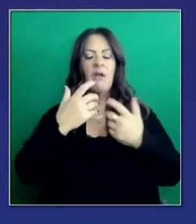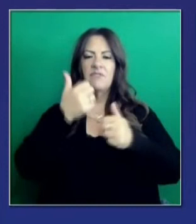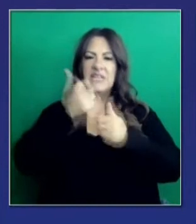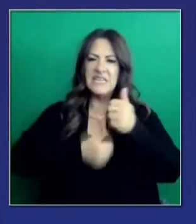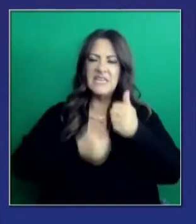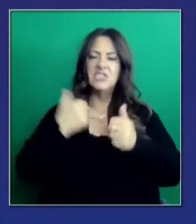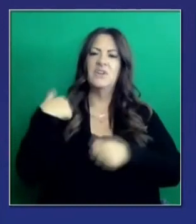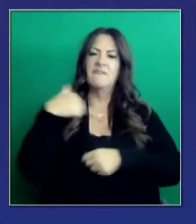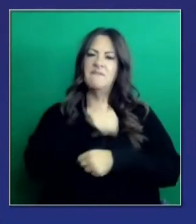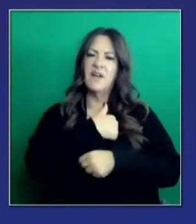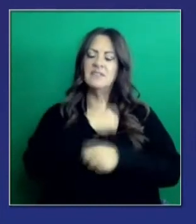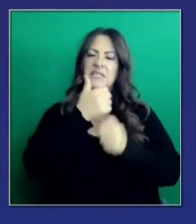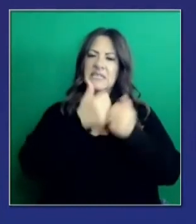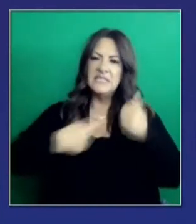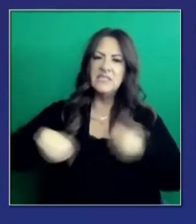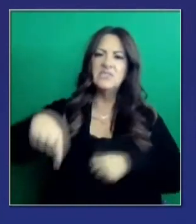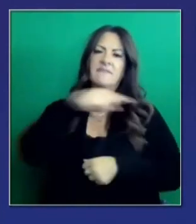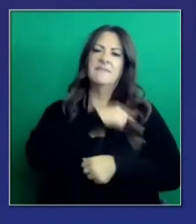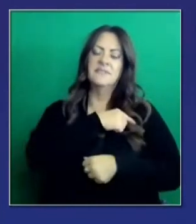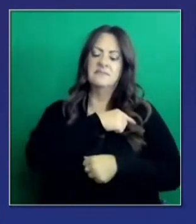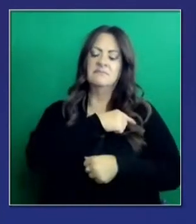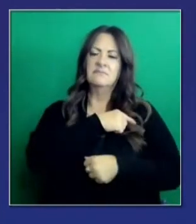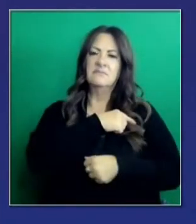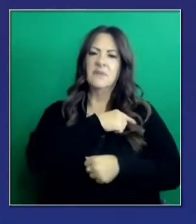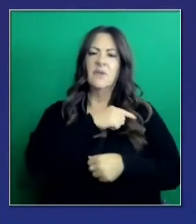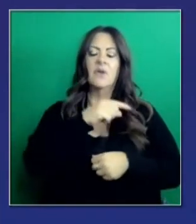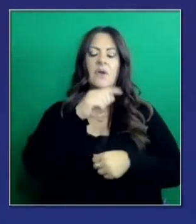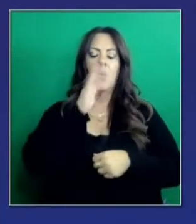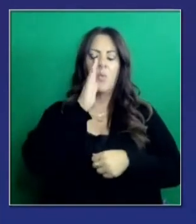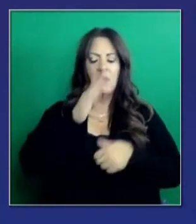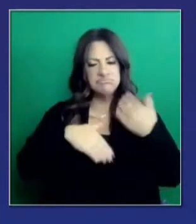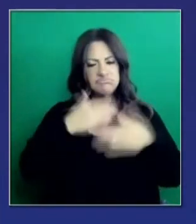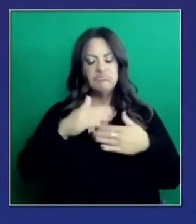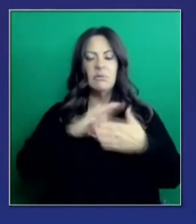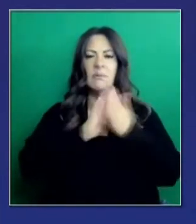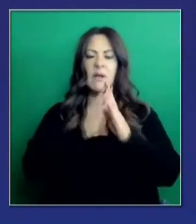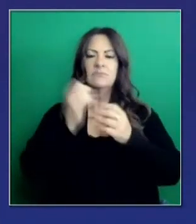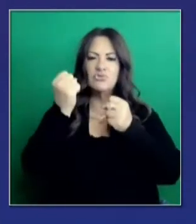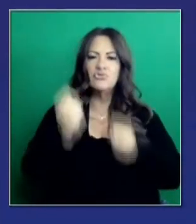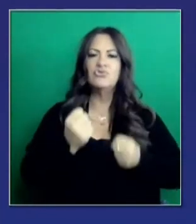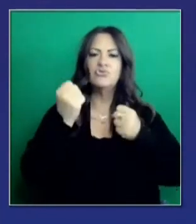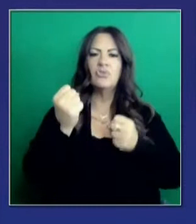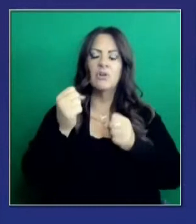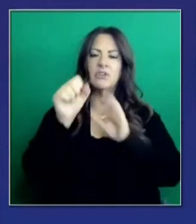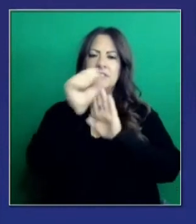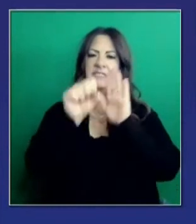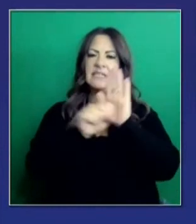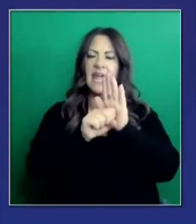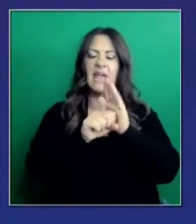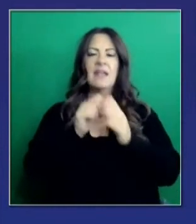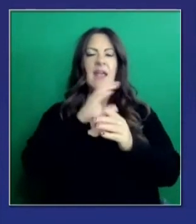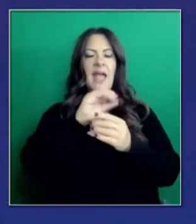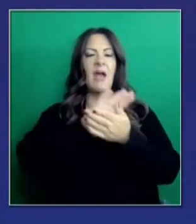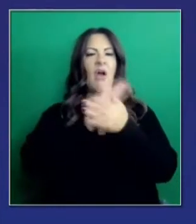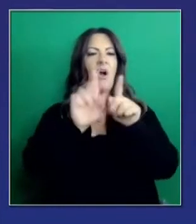and ultimately will reside in the state and the nation and more broadly the world post-pandemic. So we